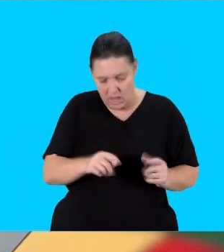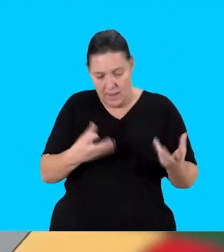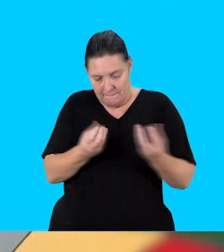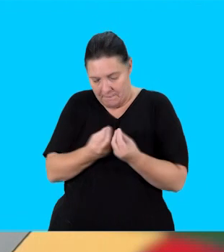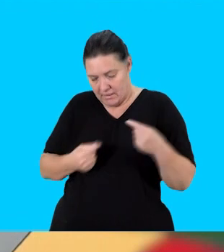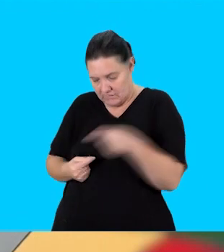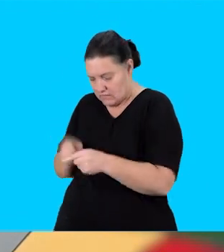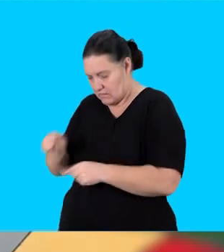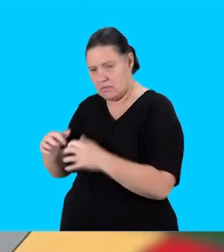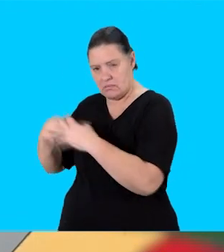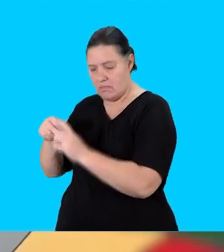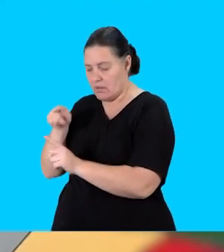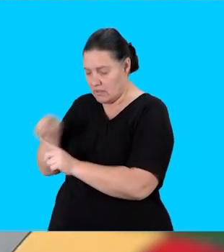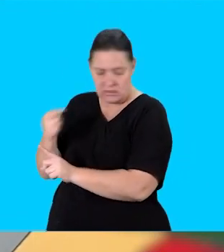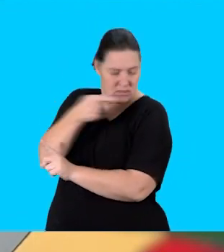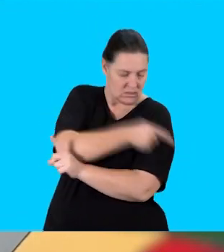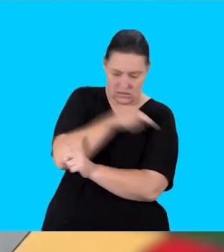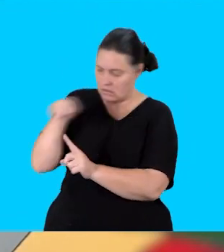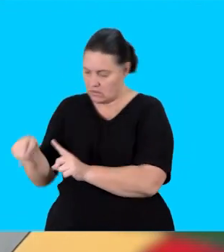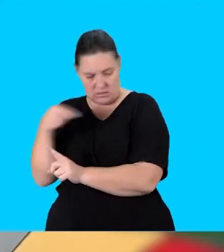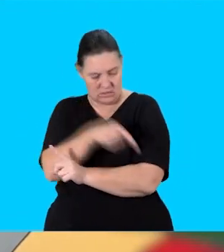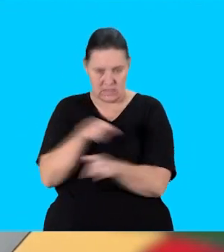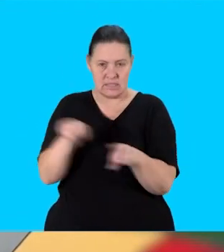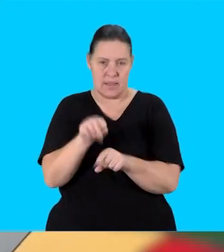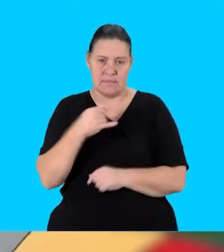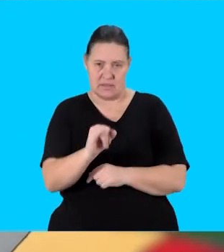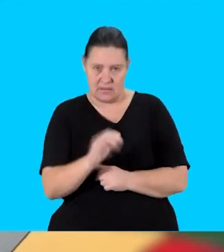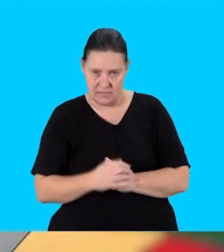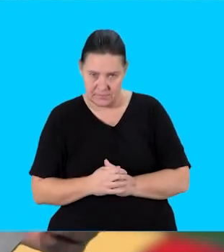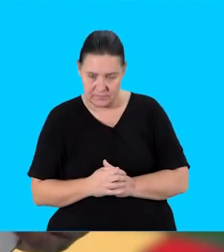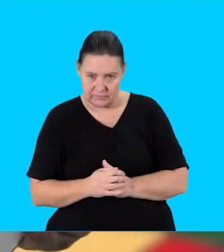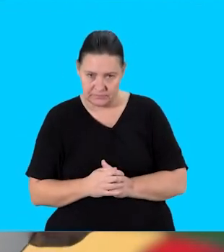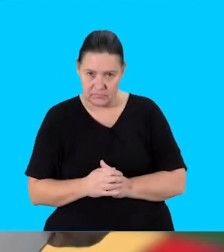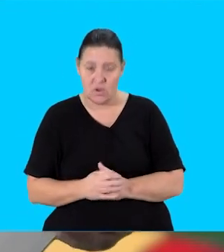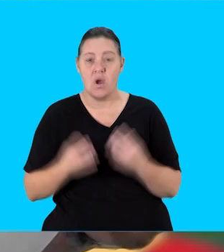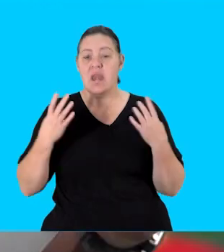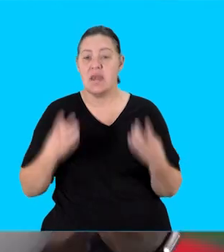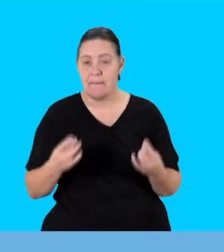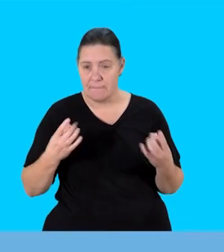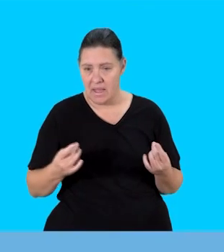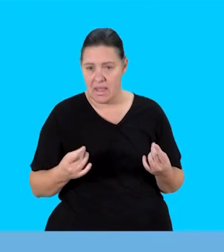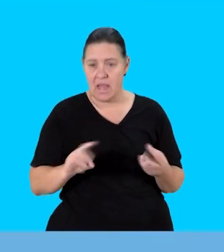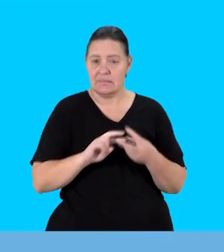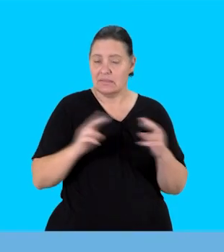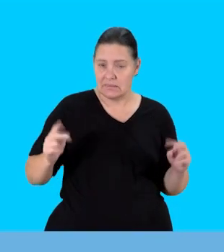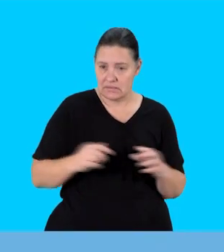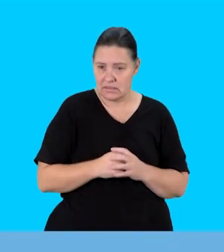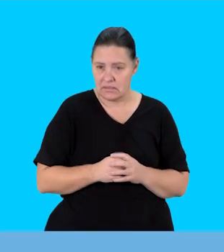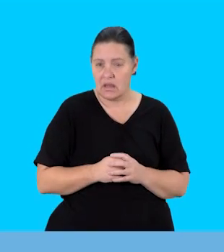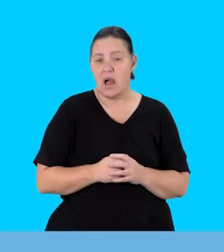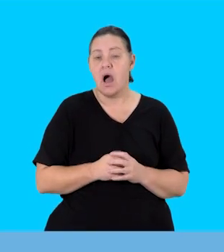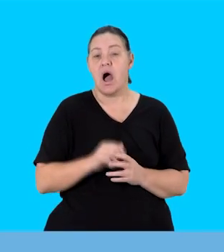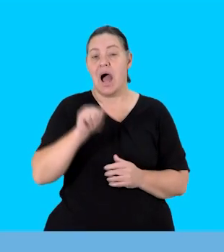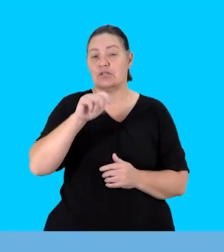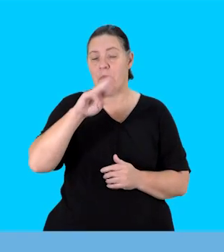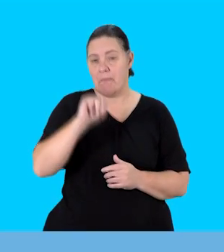compound must still be there even at the beginning of the reaction. So in other words, the number and the type, very important, the number